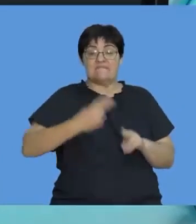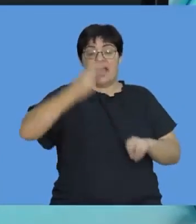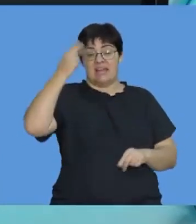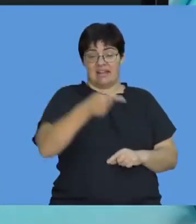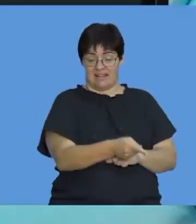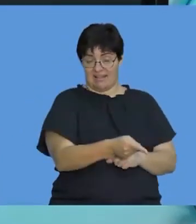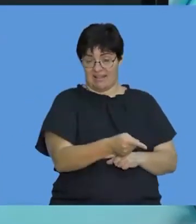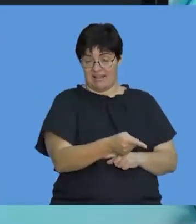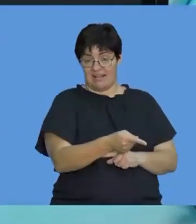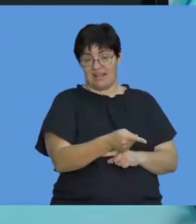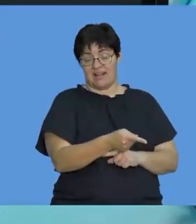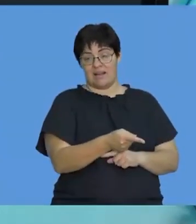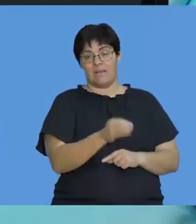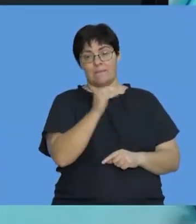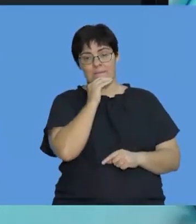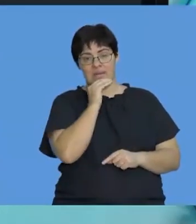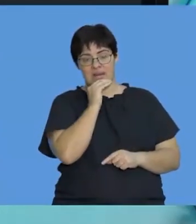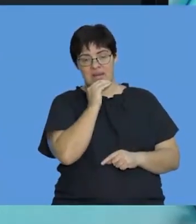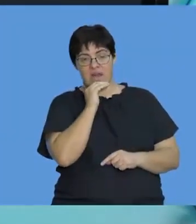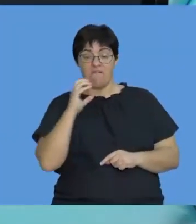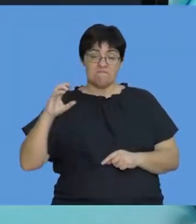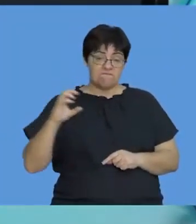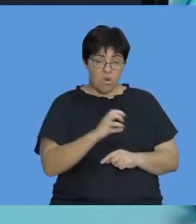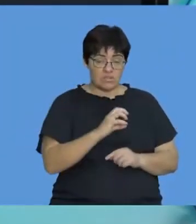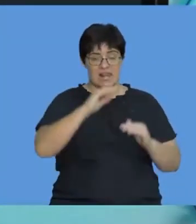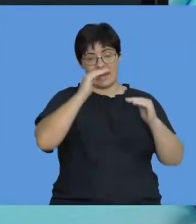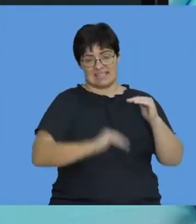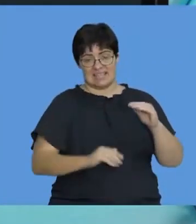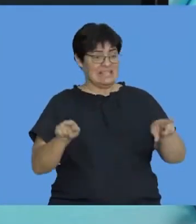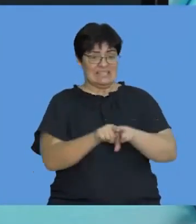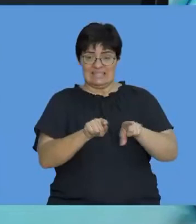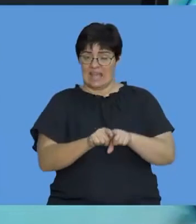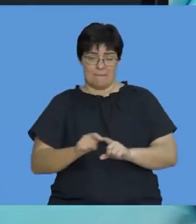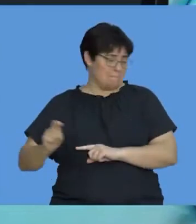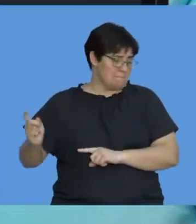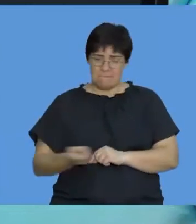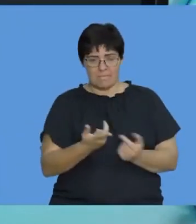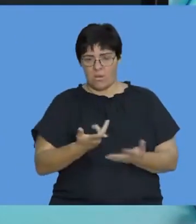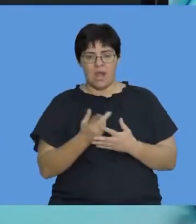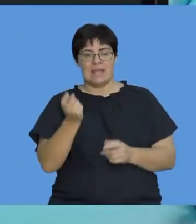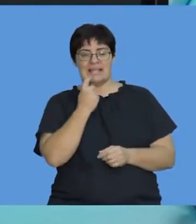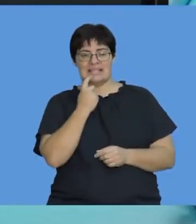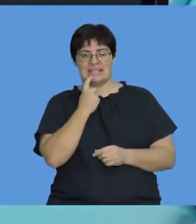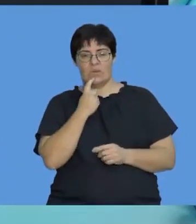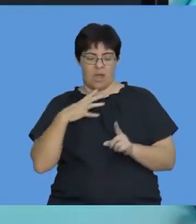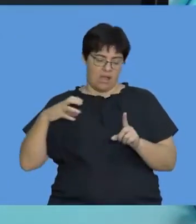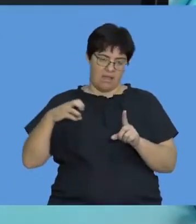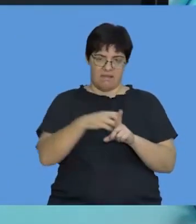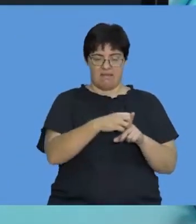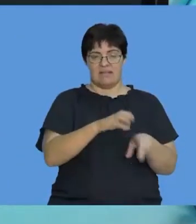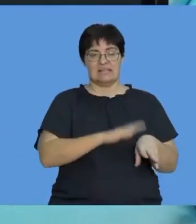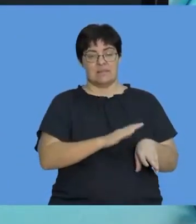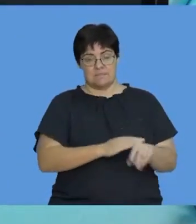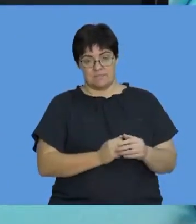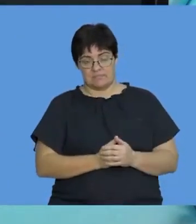get the same final velocity, I would have to exert a smaller force. Wouldn't need the same force because it's easier